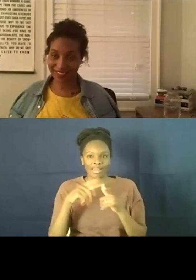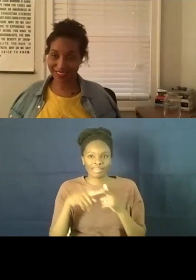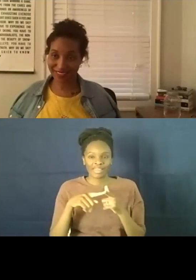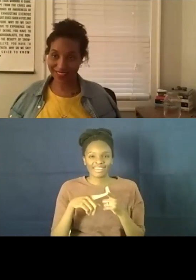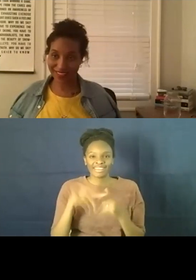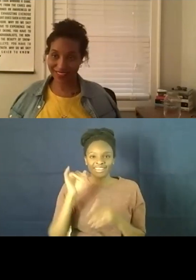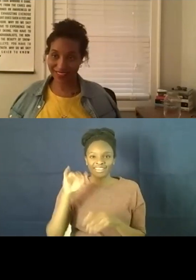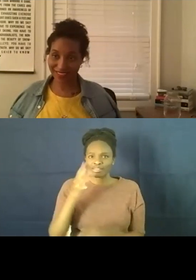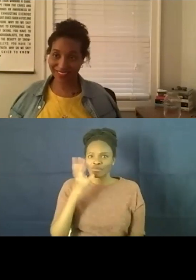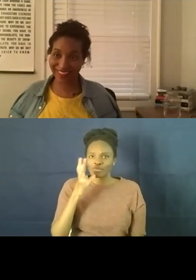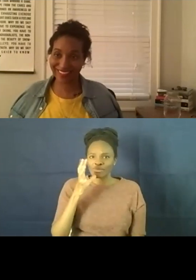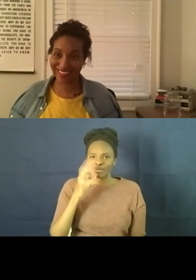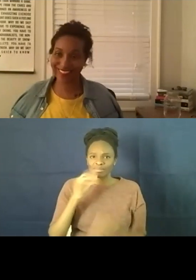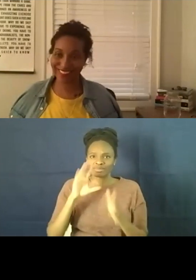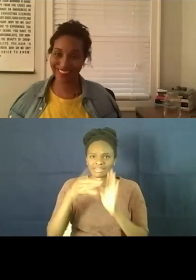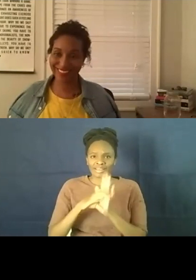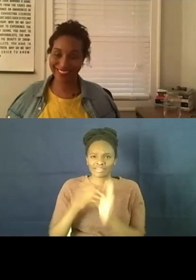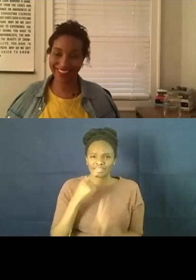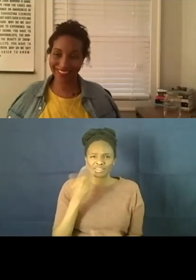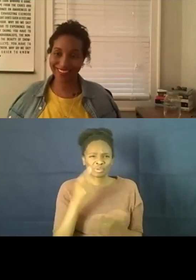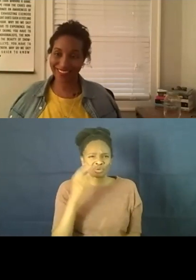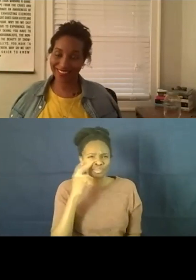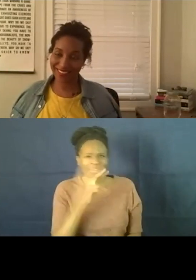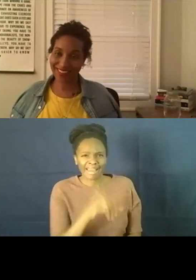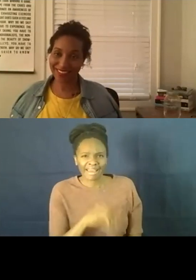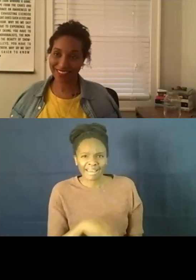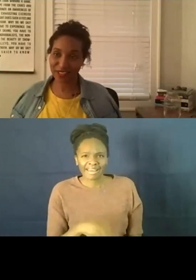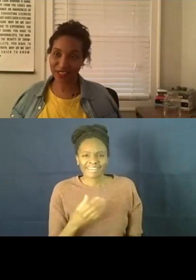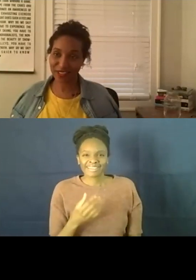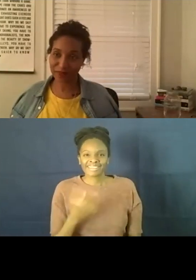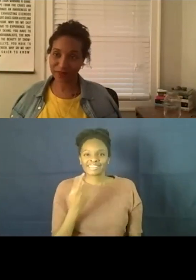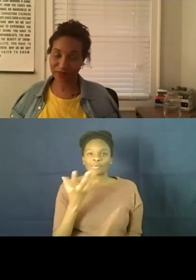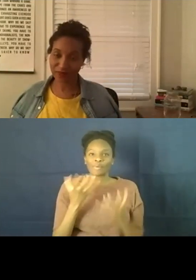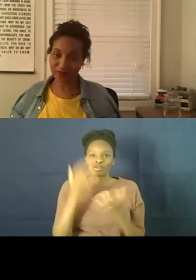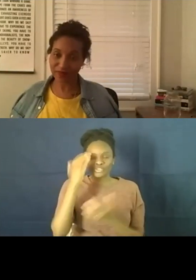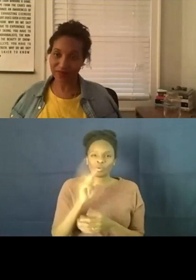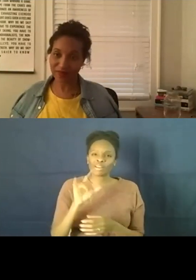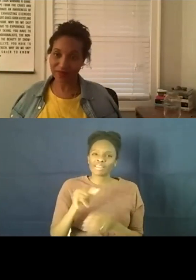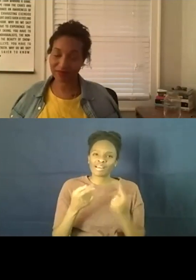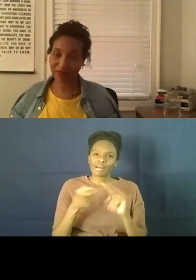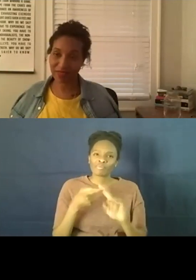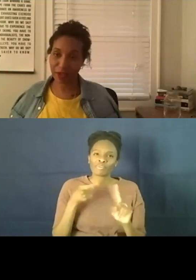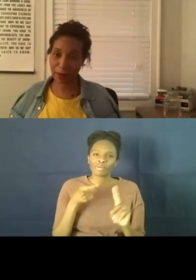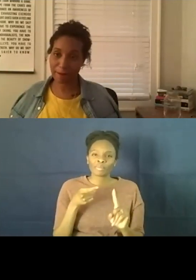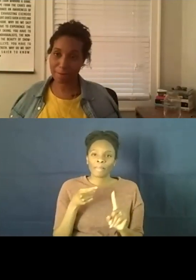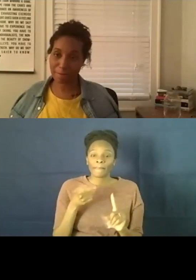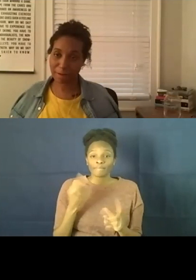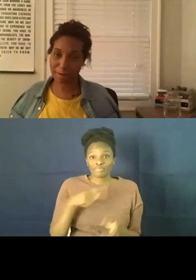plays her mother, is like, what are you looking at? And then we cut to black. Someone just wants to know where that came from. And that came out of, we were just on